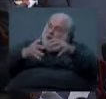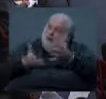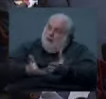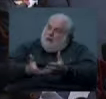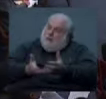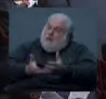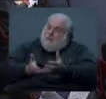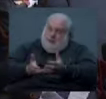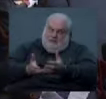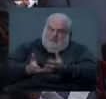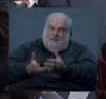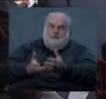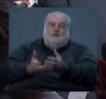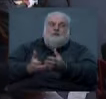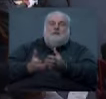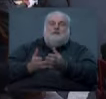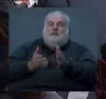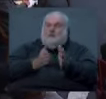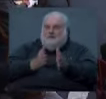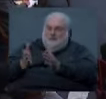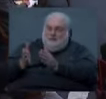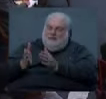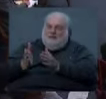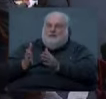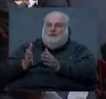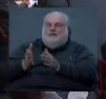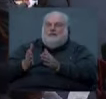thorough plan, and that we're still working from right now.